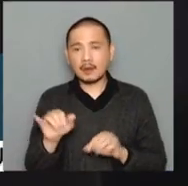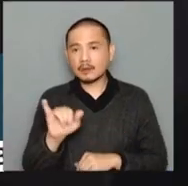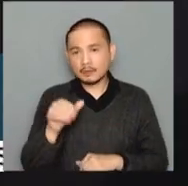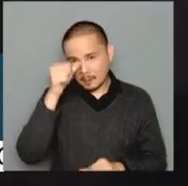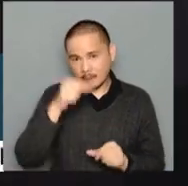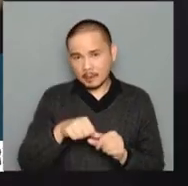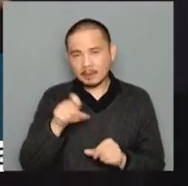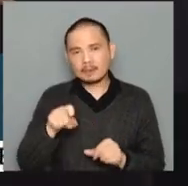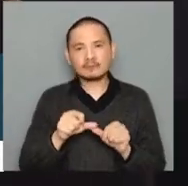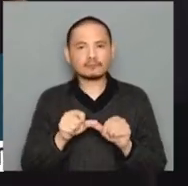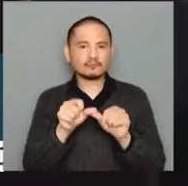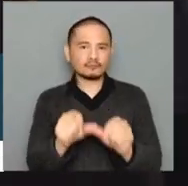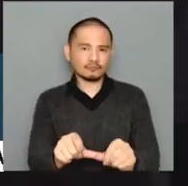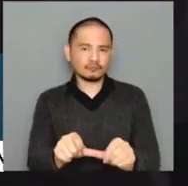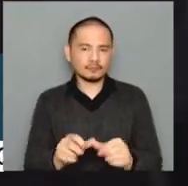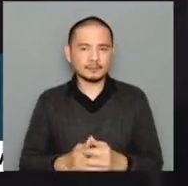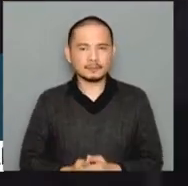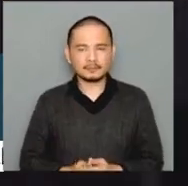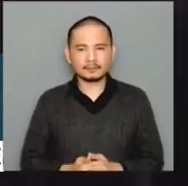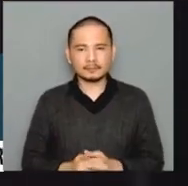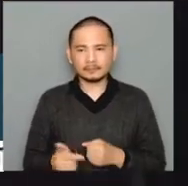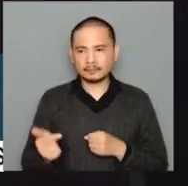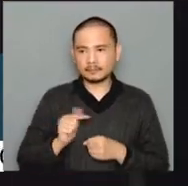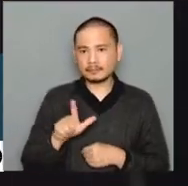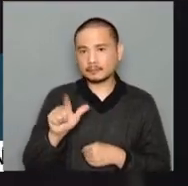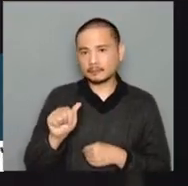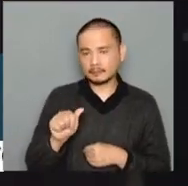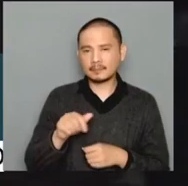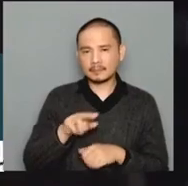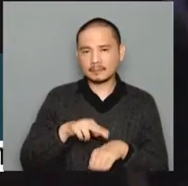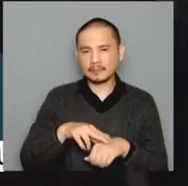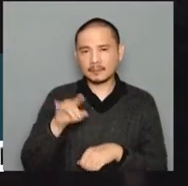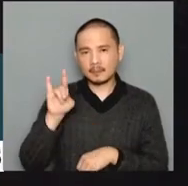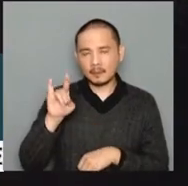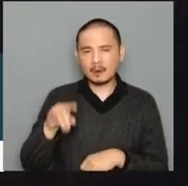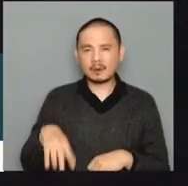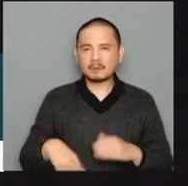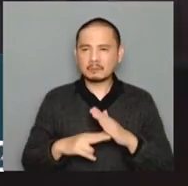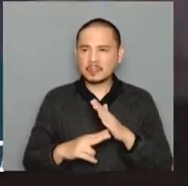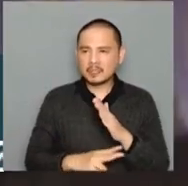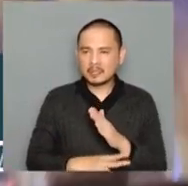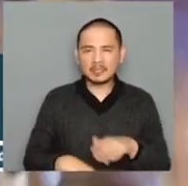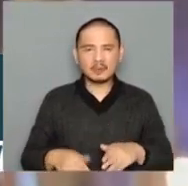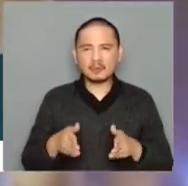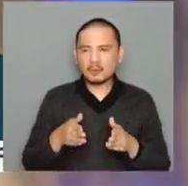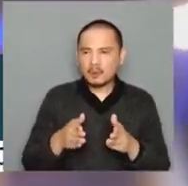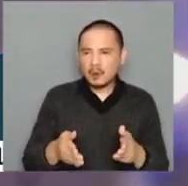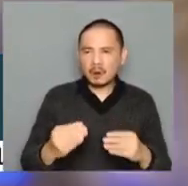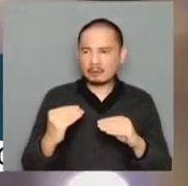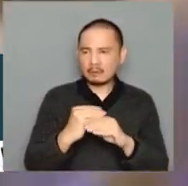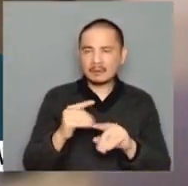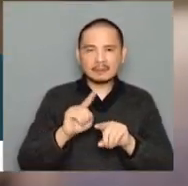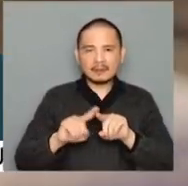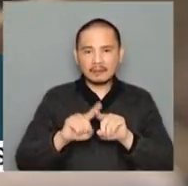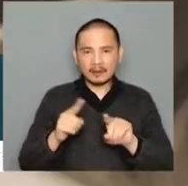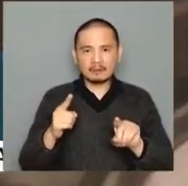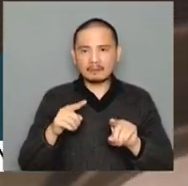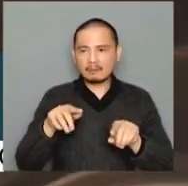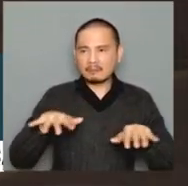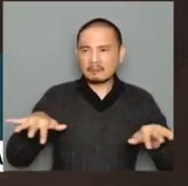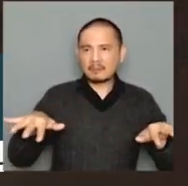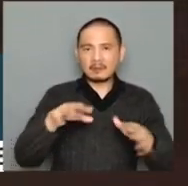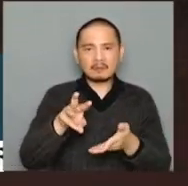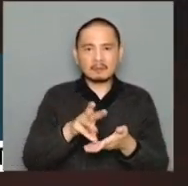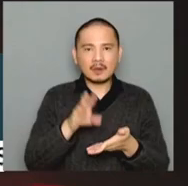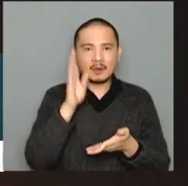continue. The Los Angeles International Airport, the 6th Street Bridge, and the 2nd Street Tunnel are a few other landmarks that will also be lit in Philippine flag